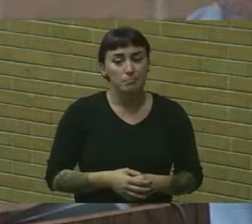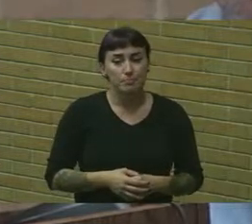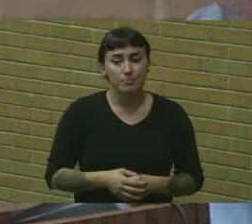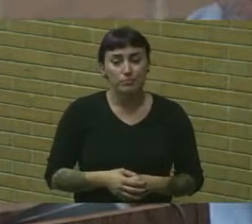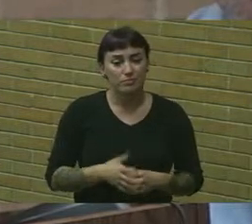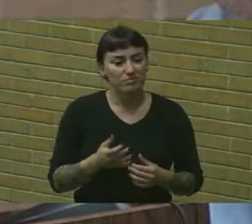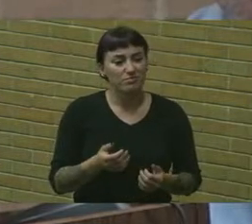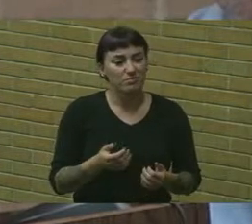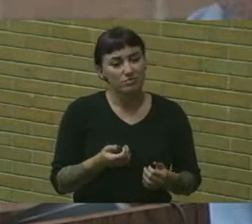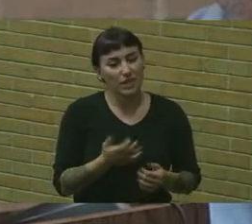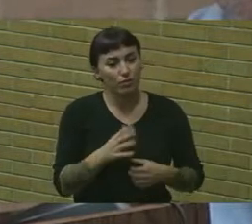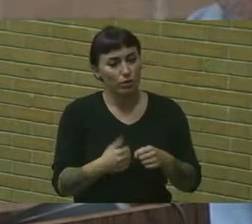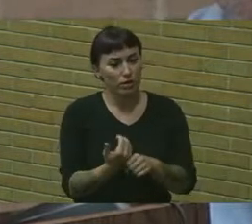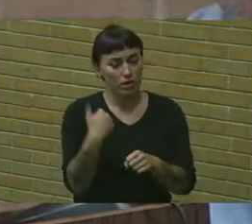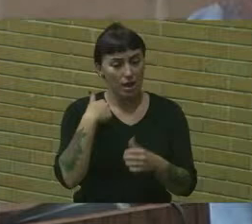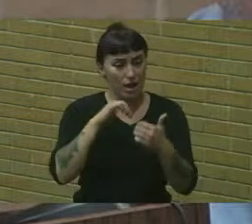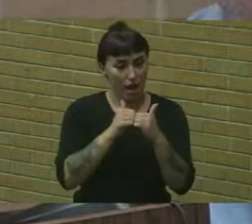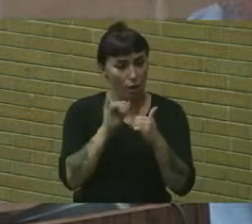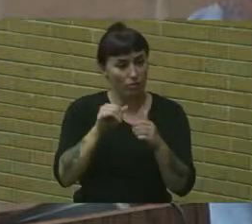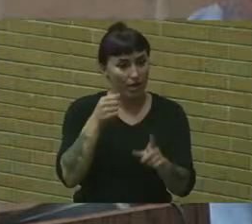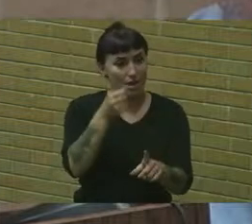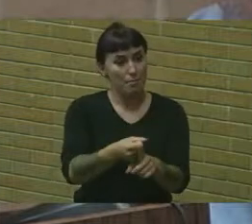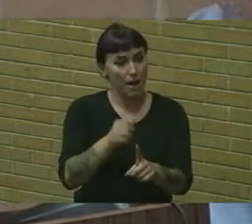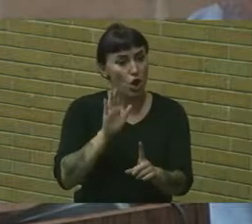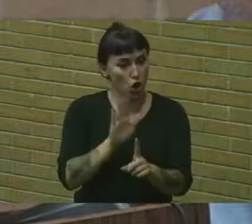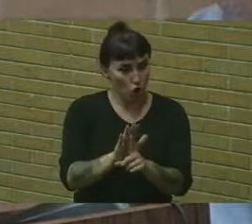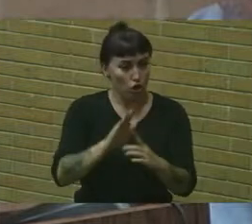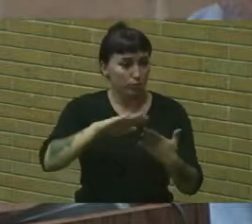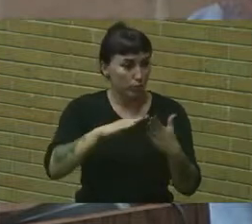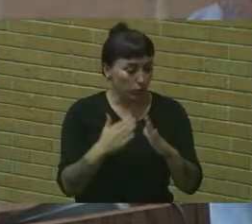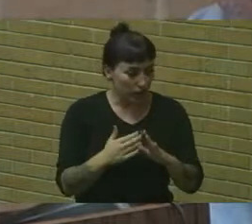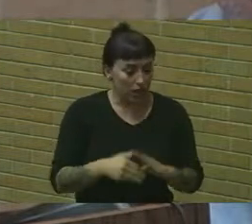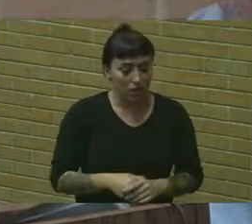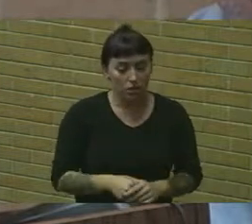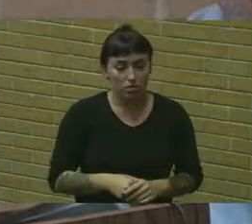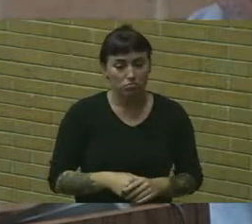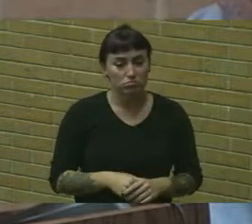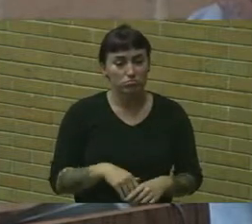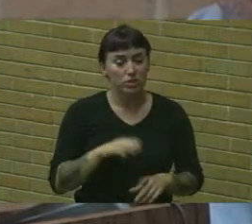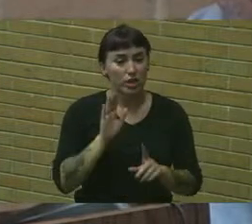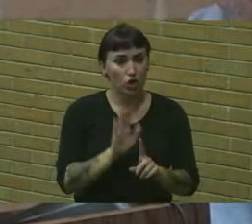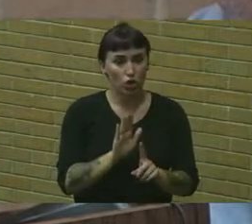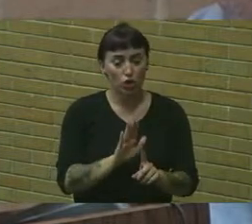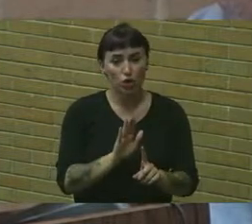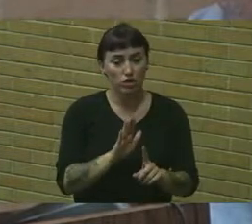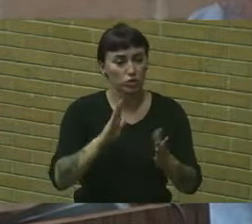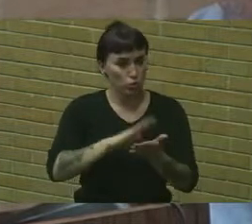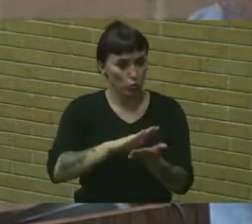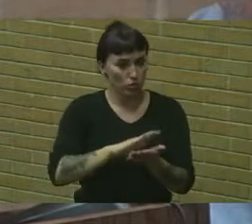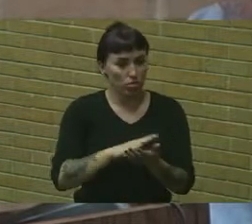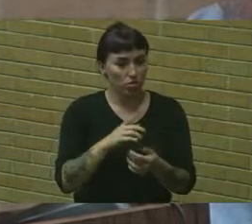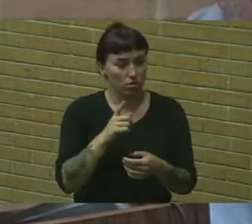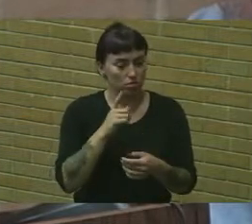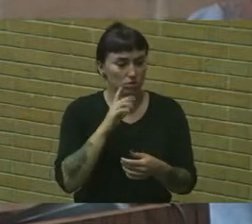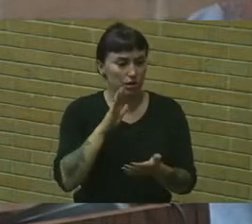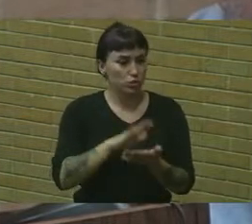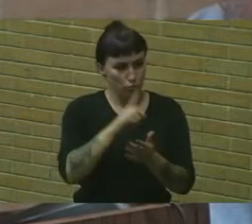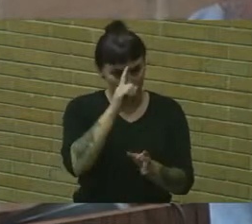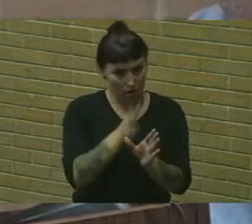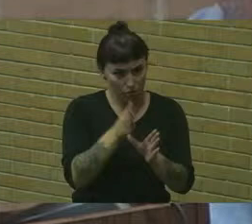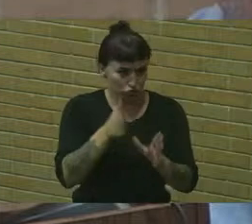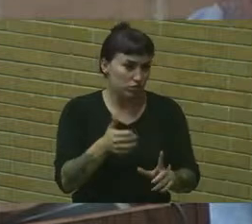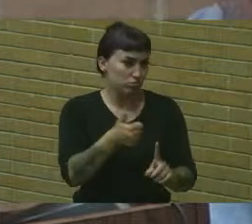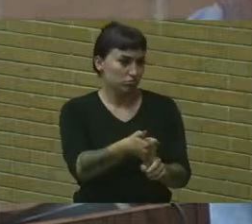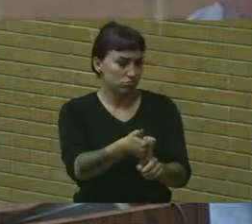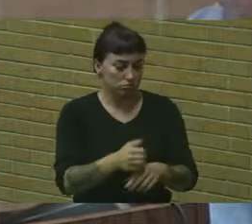a number of years ago, and how it has impacted her community and her school as a school psychologist.